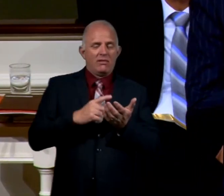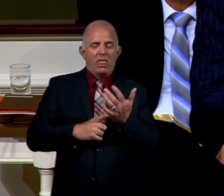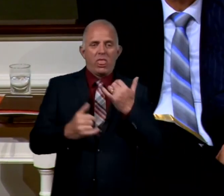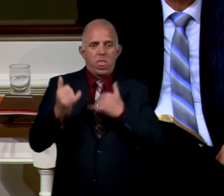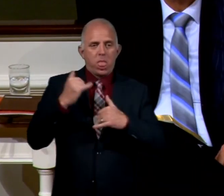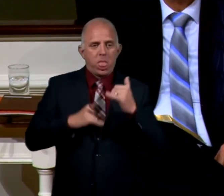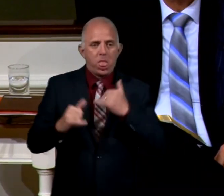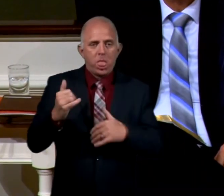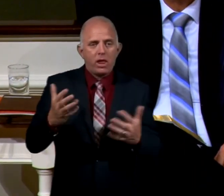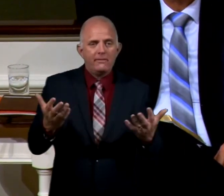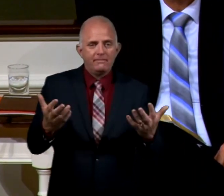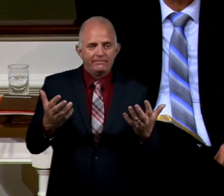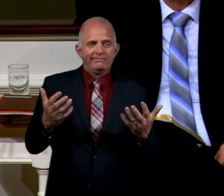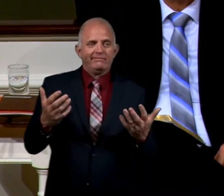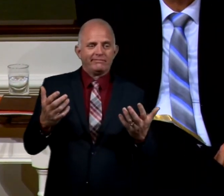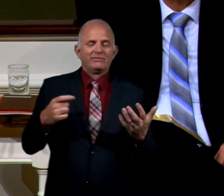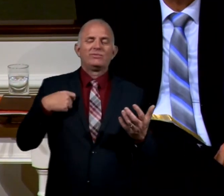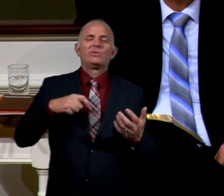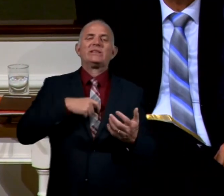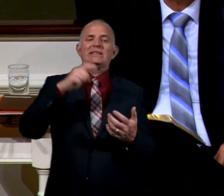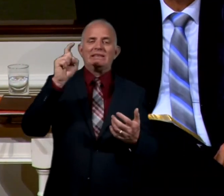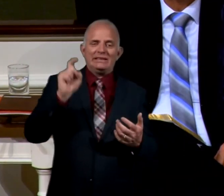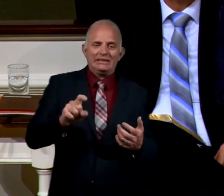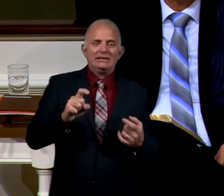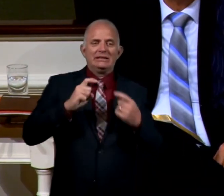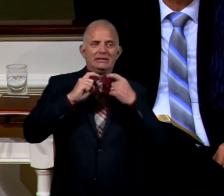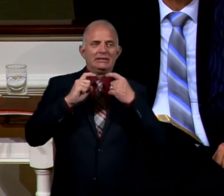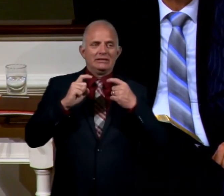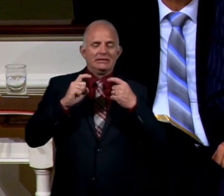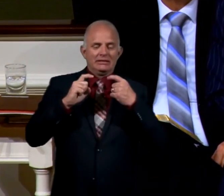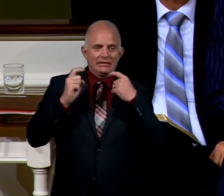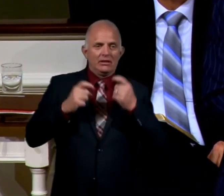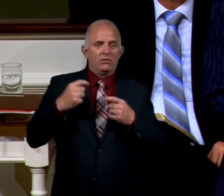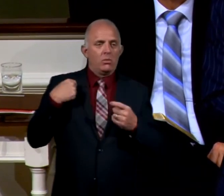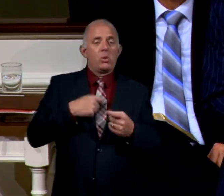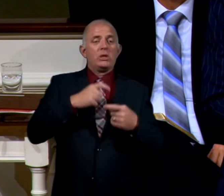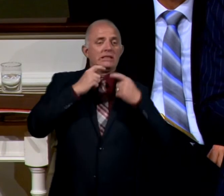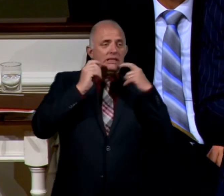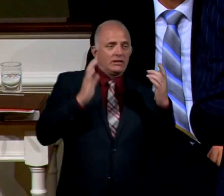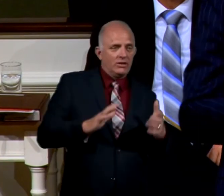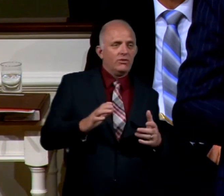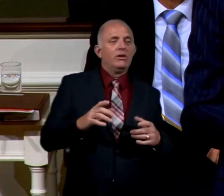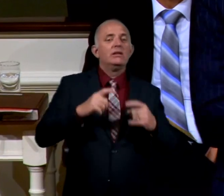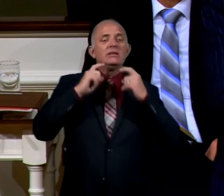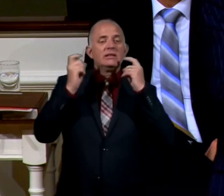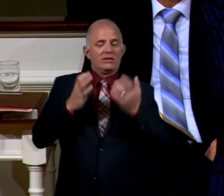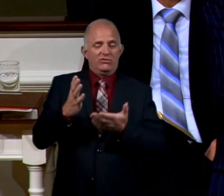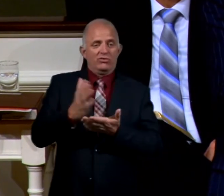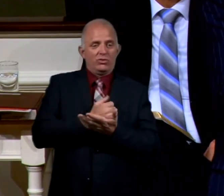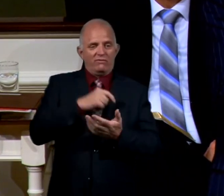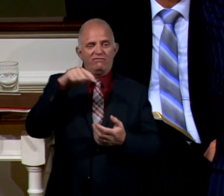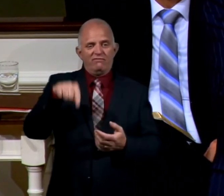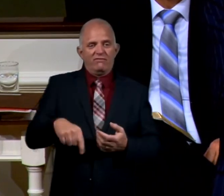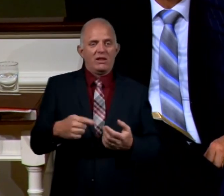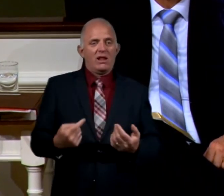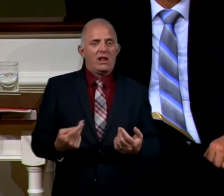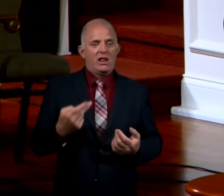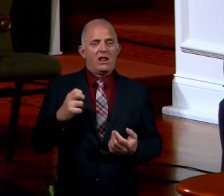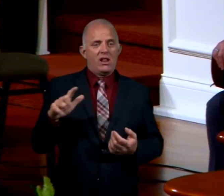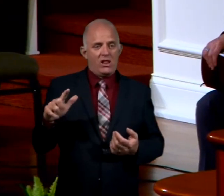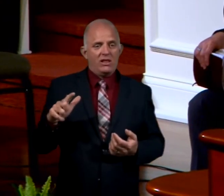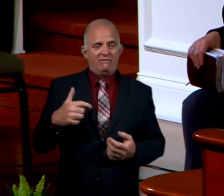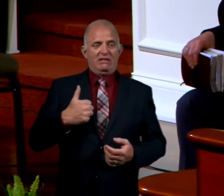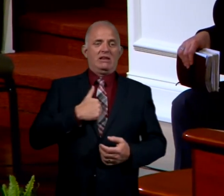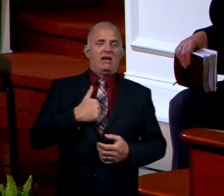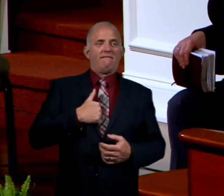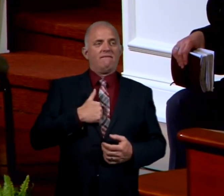We need a Savior, because we're sinners. Sinners deserve to go to hell. If I go into eternity in my own sin, I will